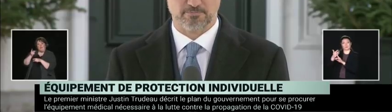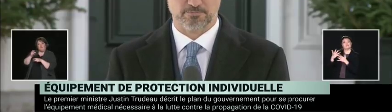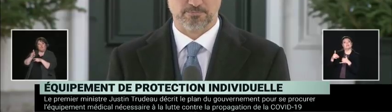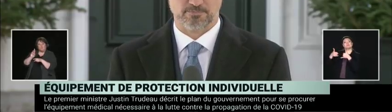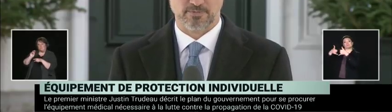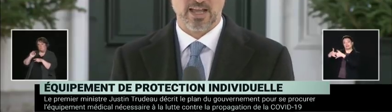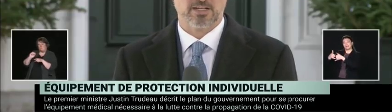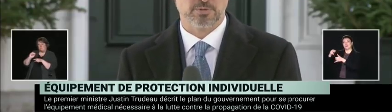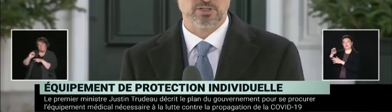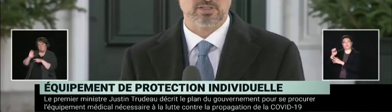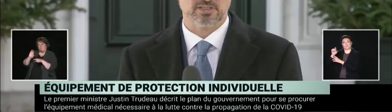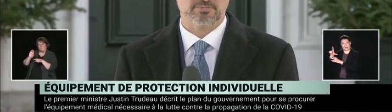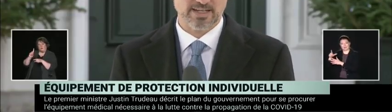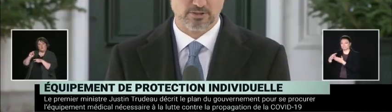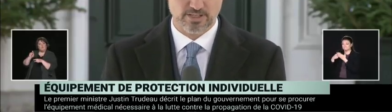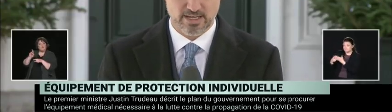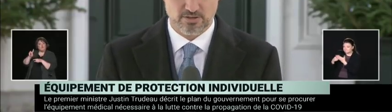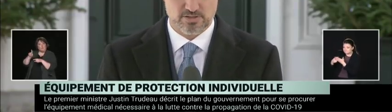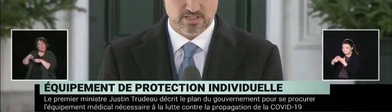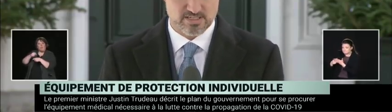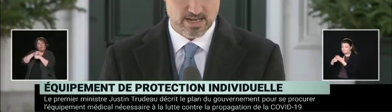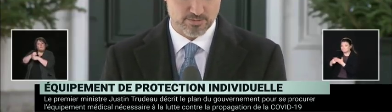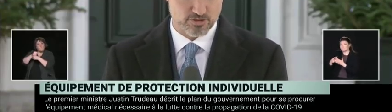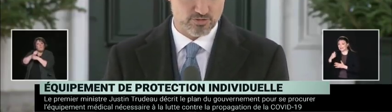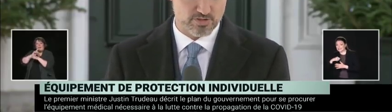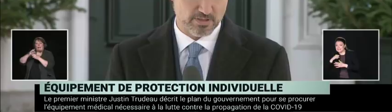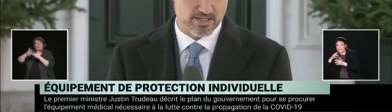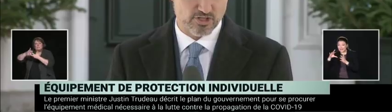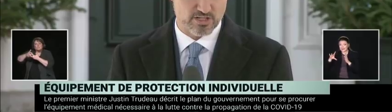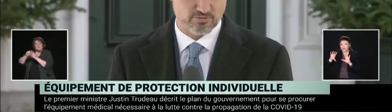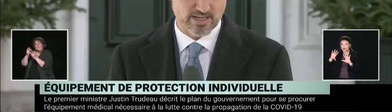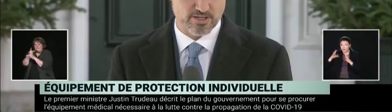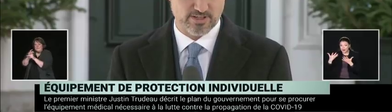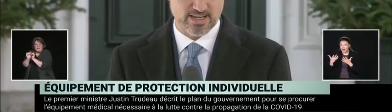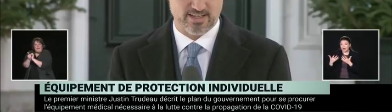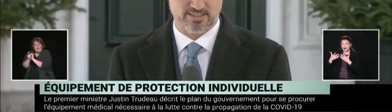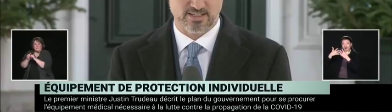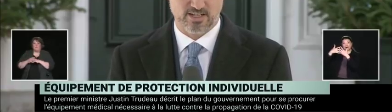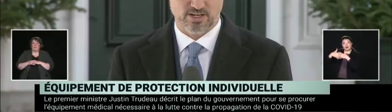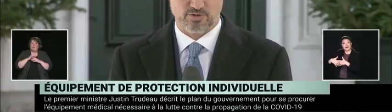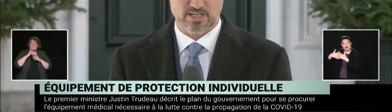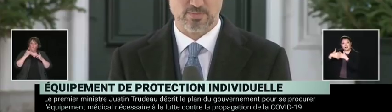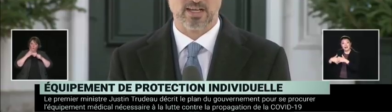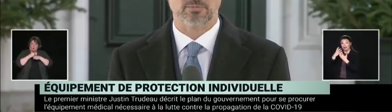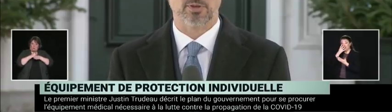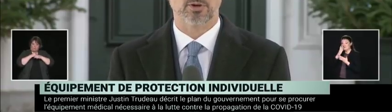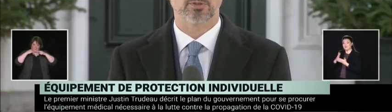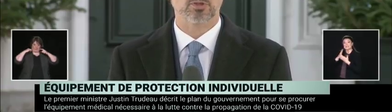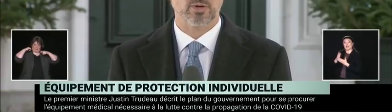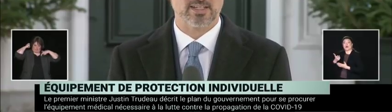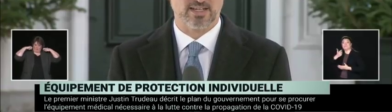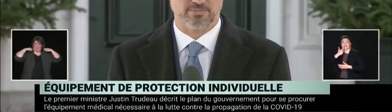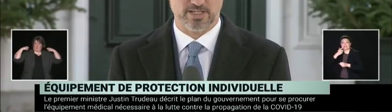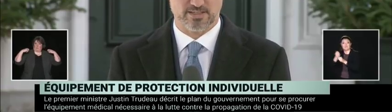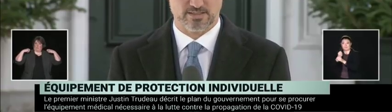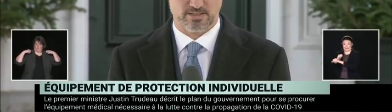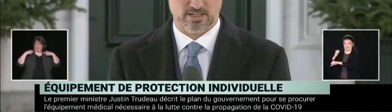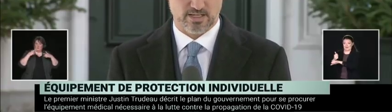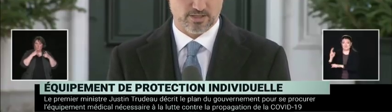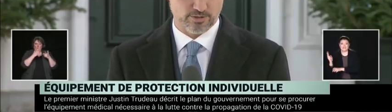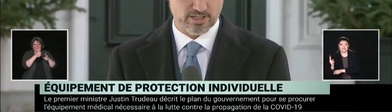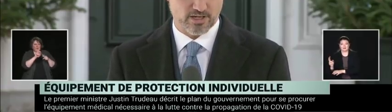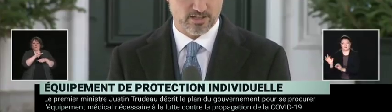make. And to produce medical gowns and establish new supply chains right here in Canada, we're teaming up with over 20